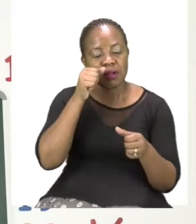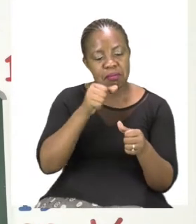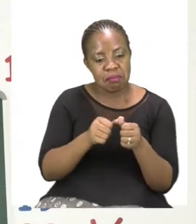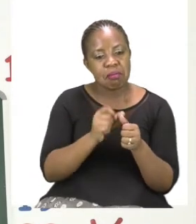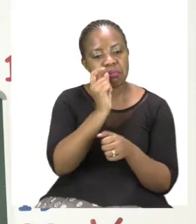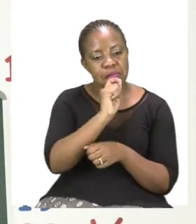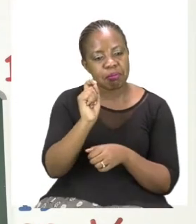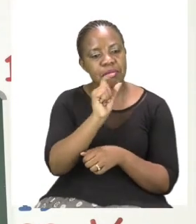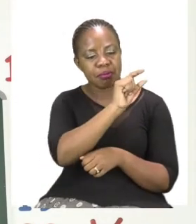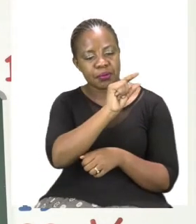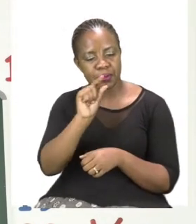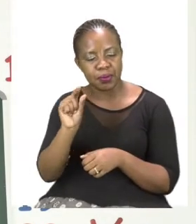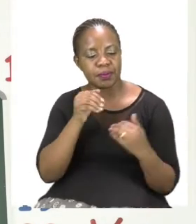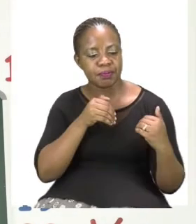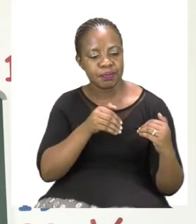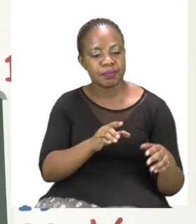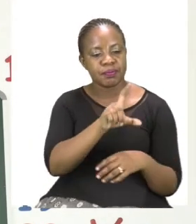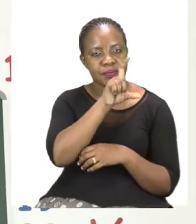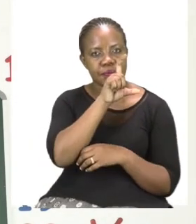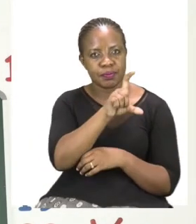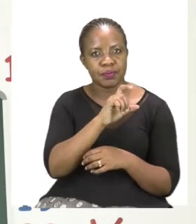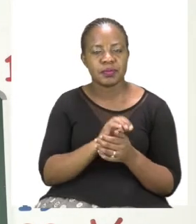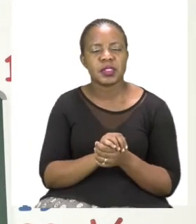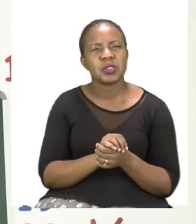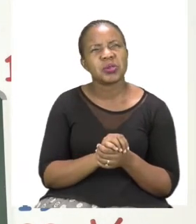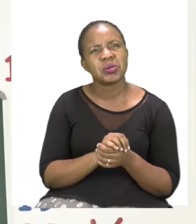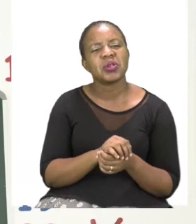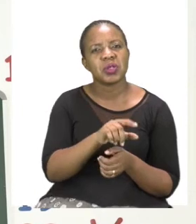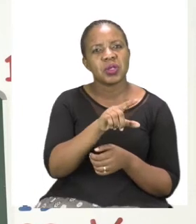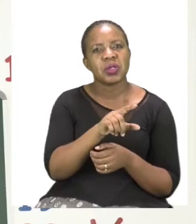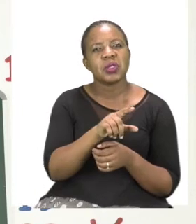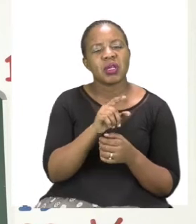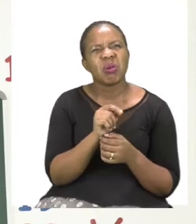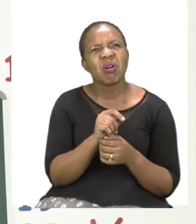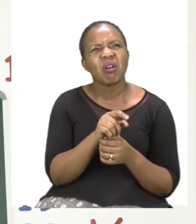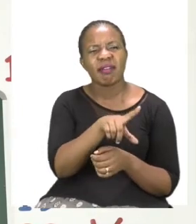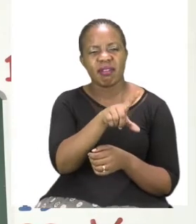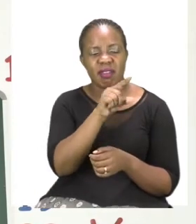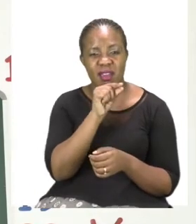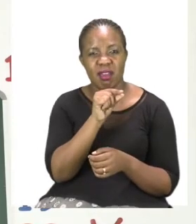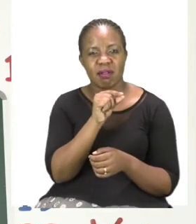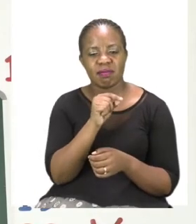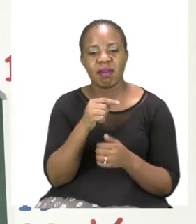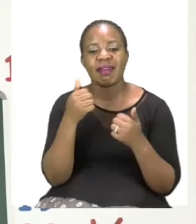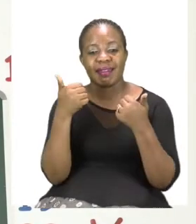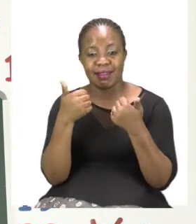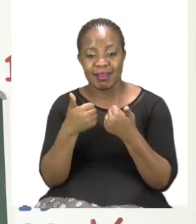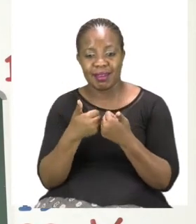letters. And then we're going to use the word game. So far we